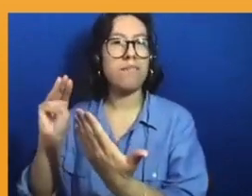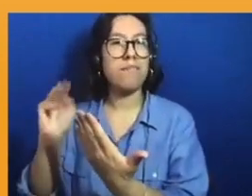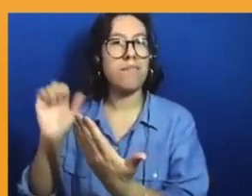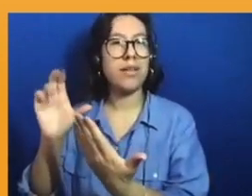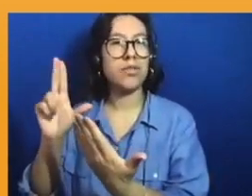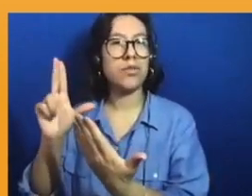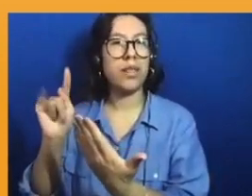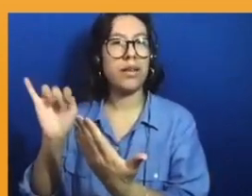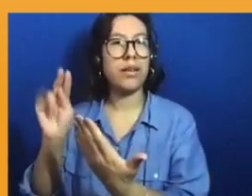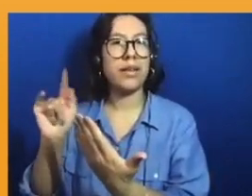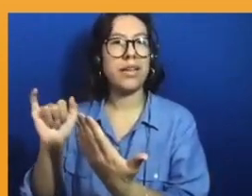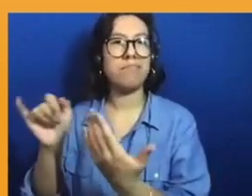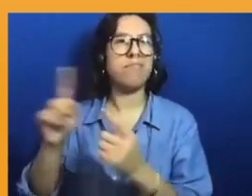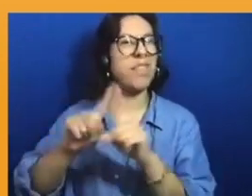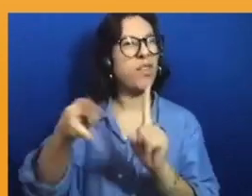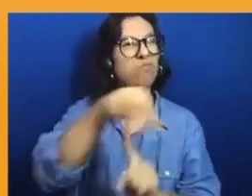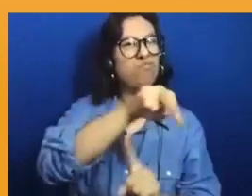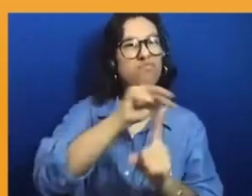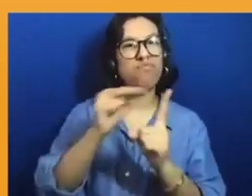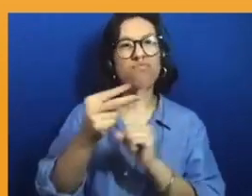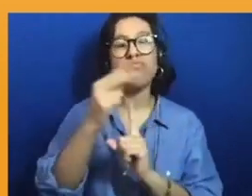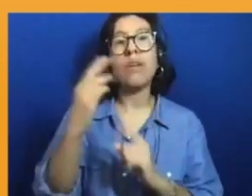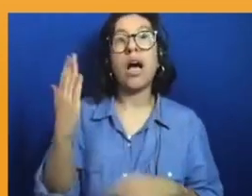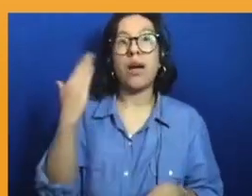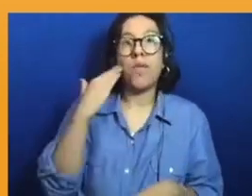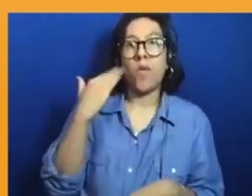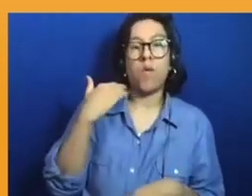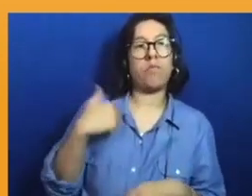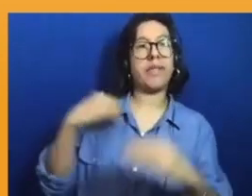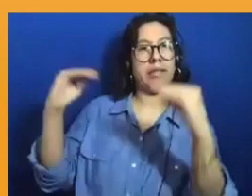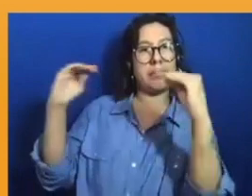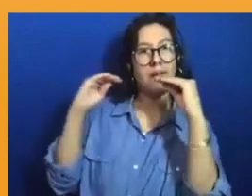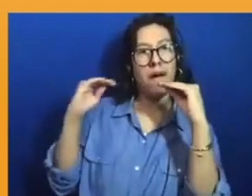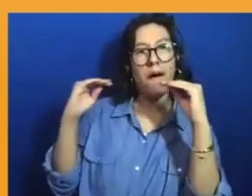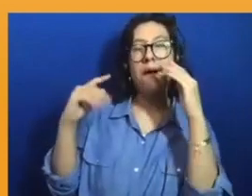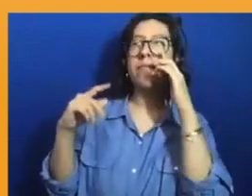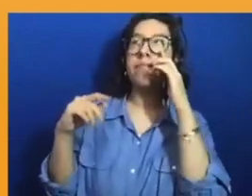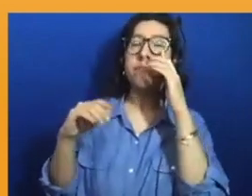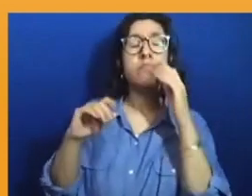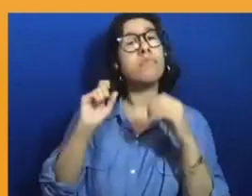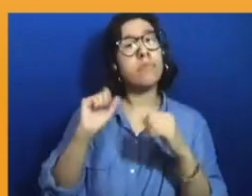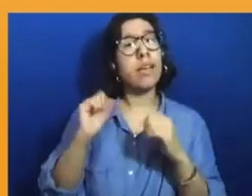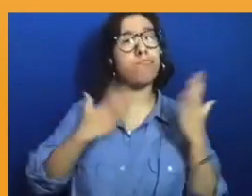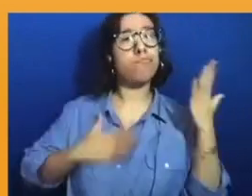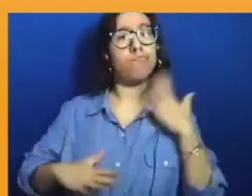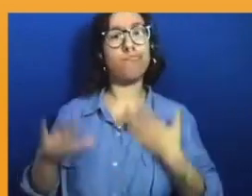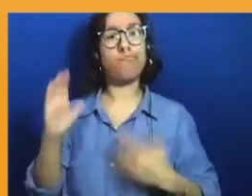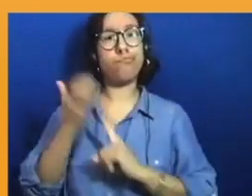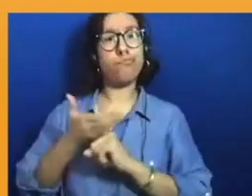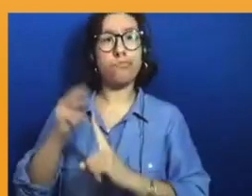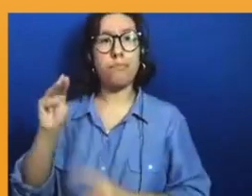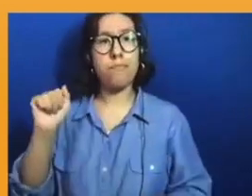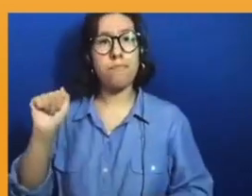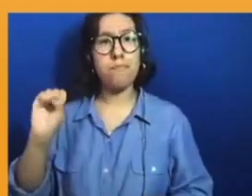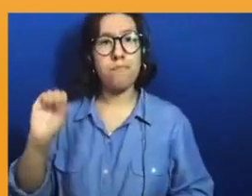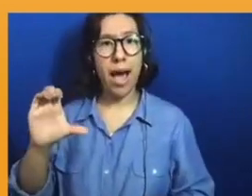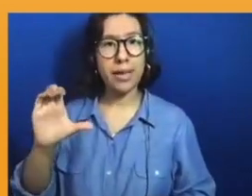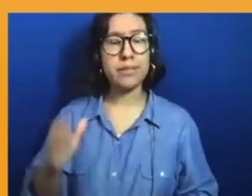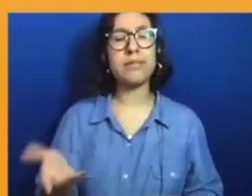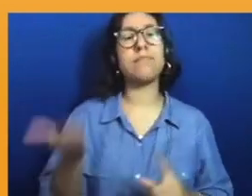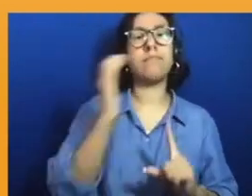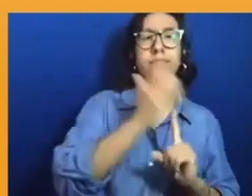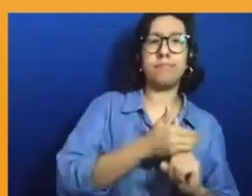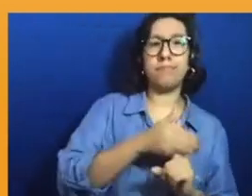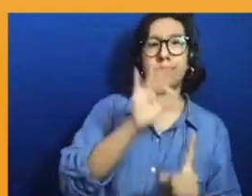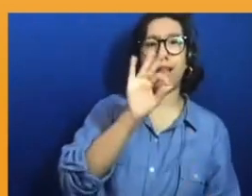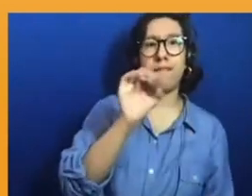important for all of us as dancers. I know I have been taught, you know, there's a way to dress masculinely and a way to dress femininely. But I